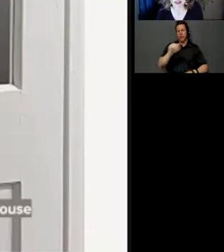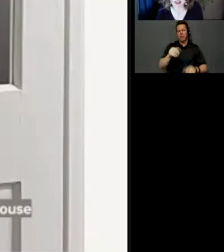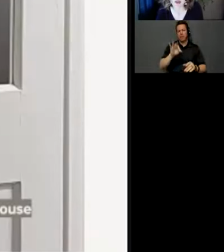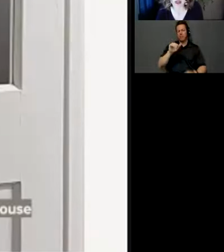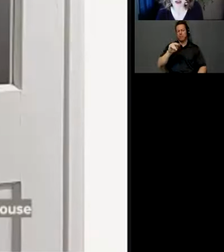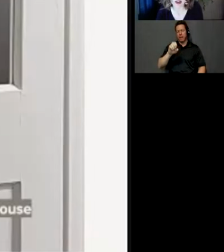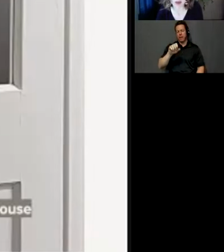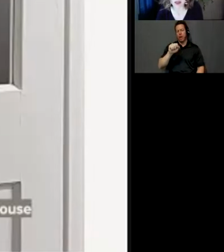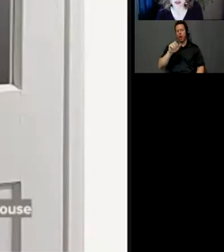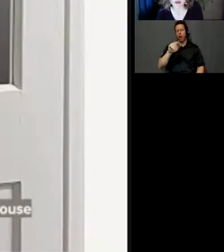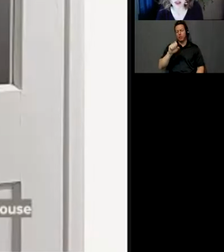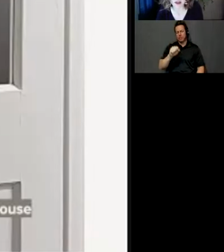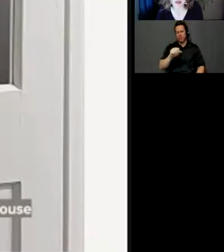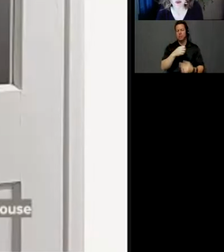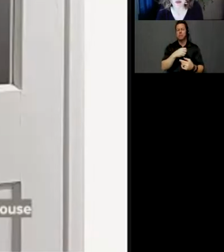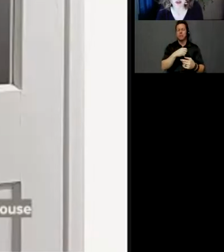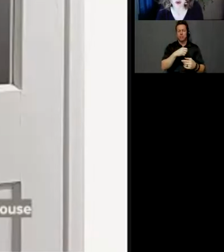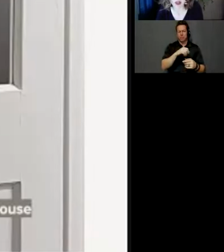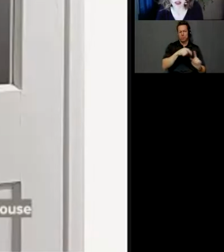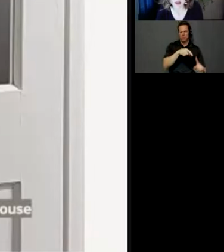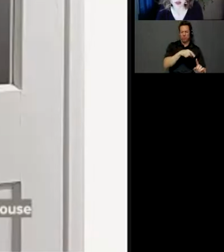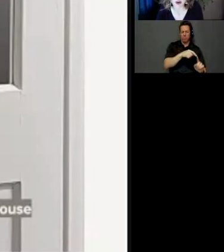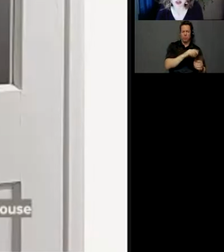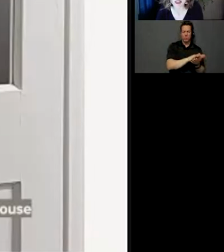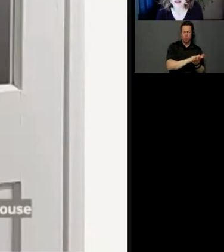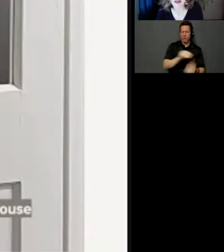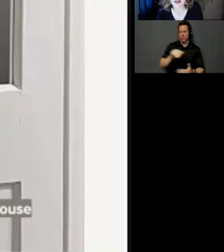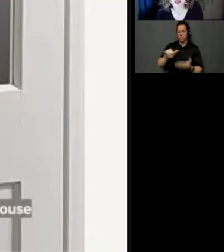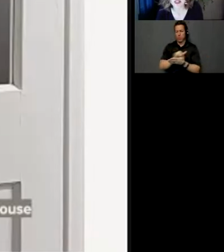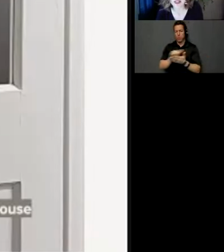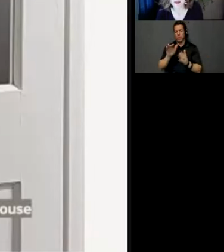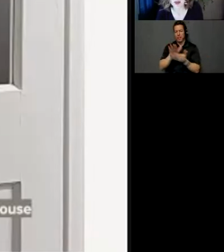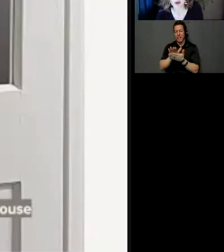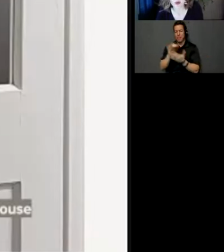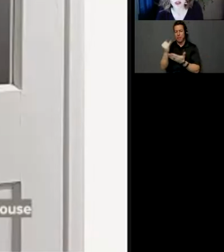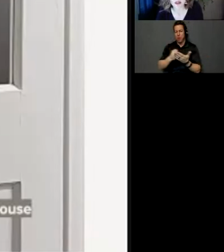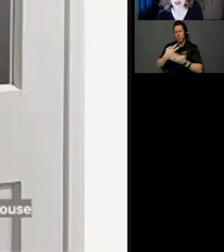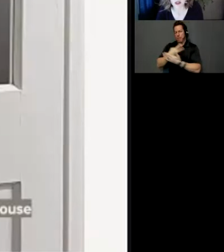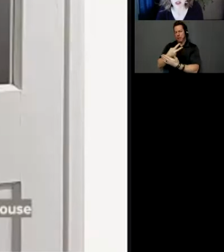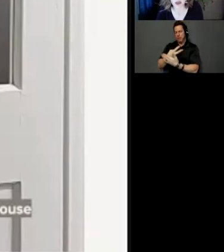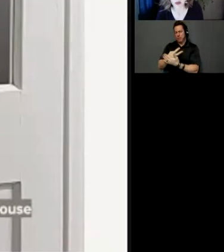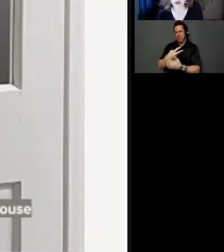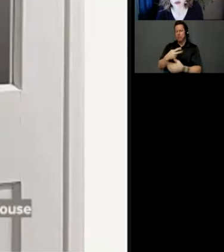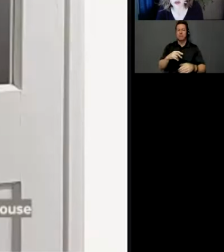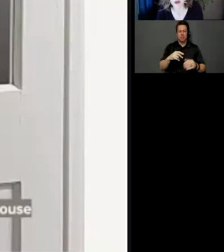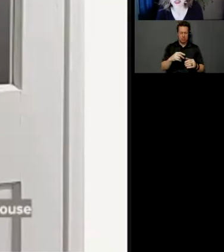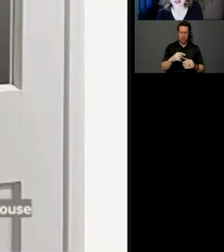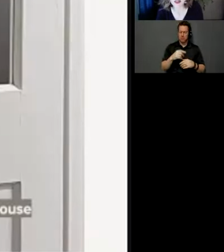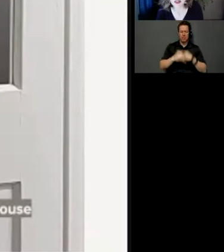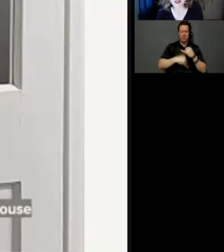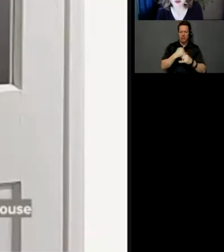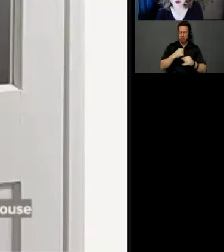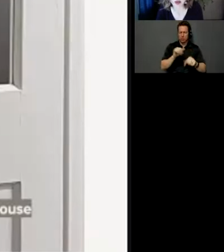Pratt Institute and a Master of Fine Arts from the New York Academy of Art. She has exhibited her work internationally with group shows